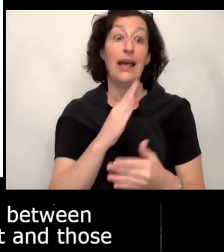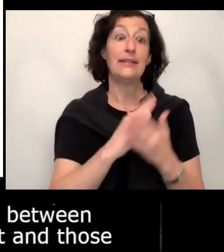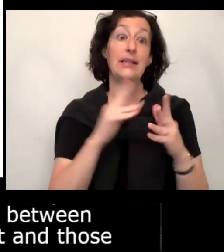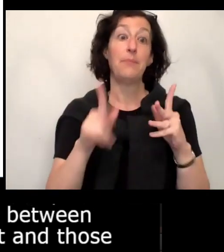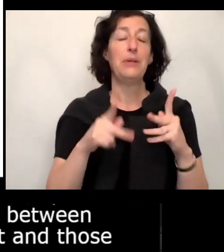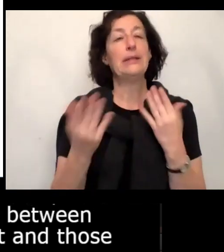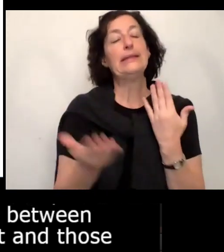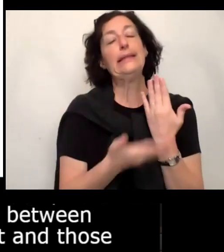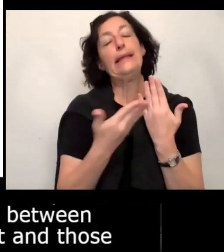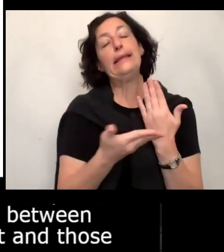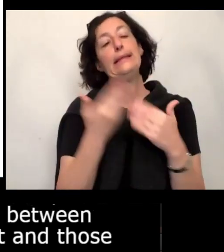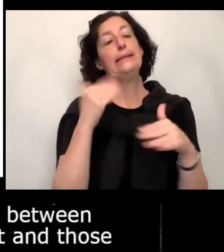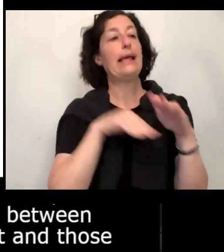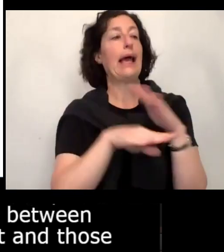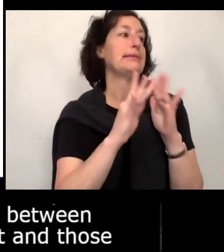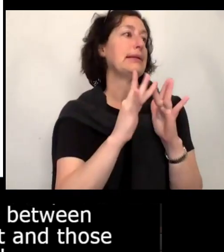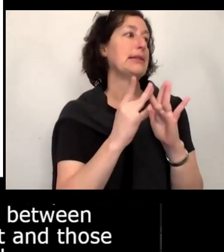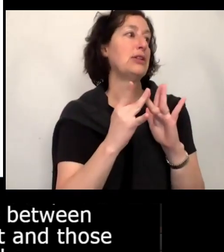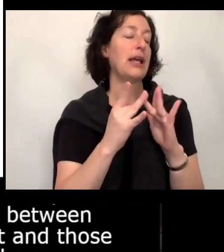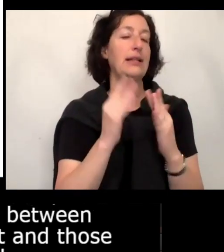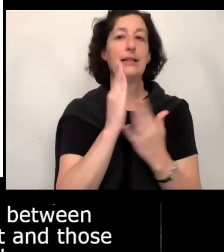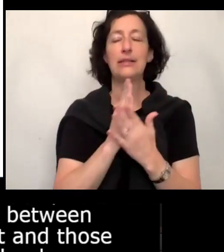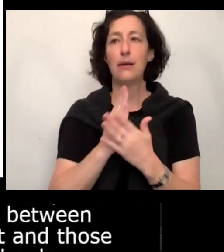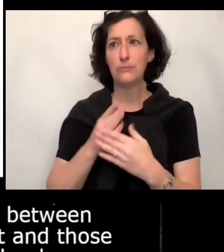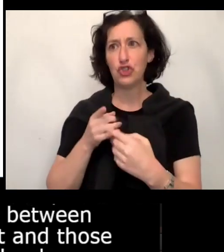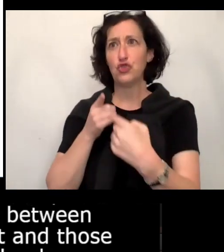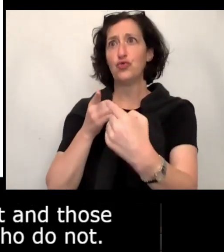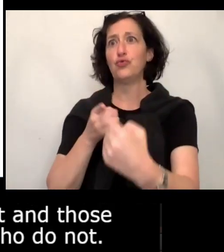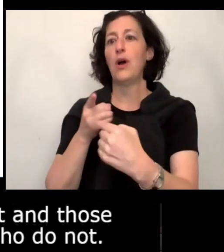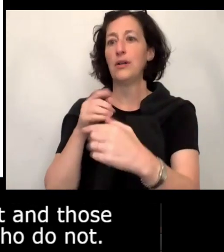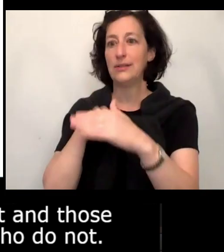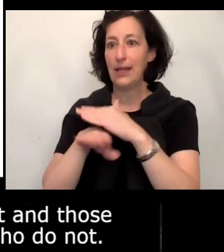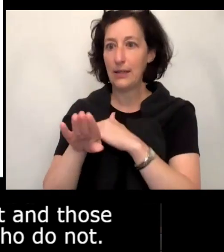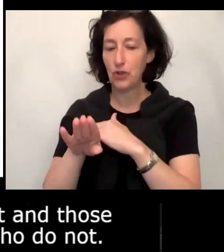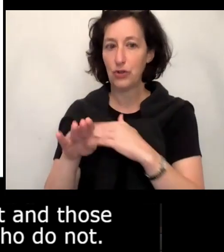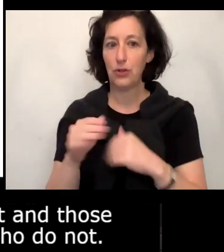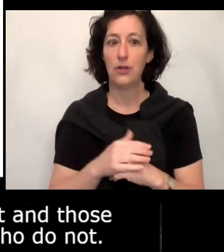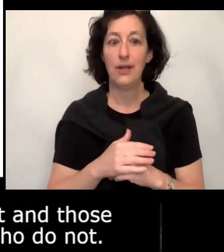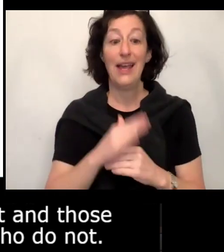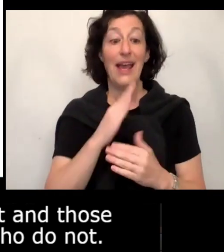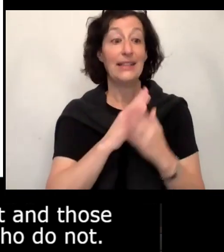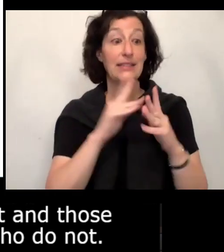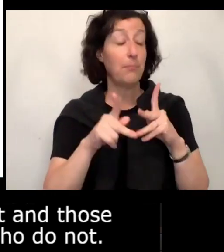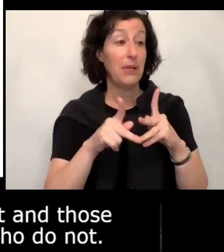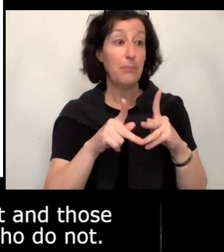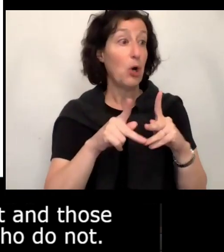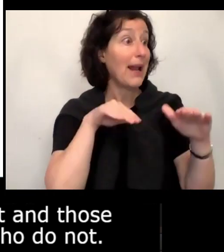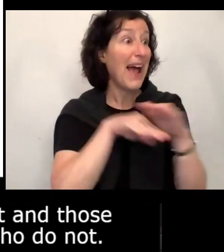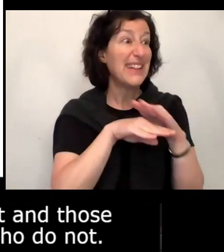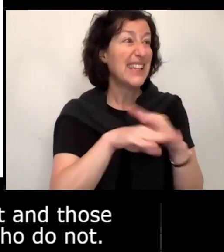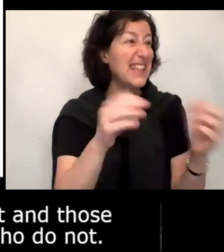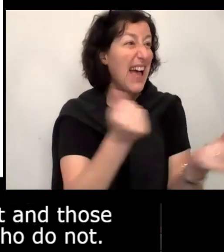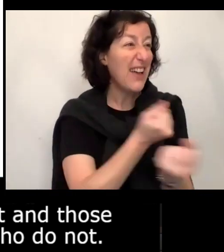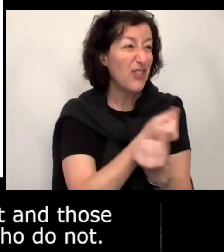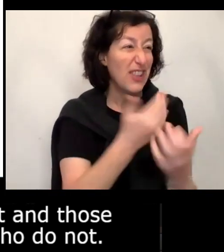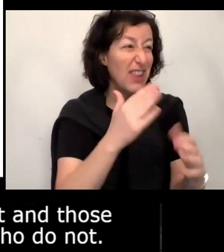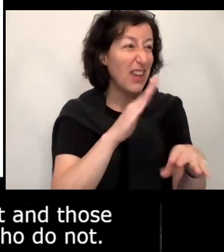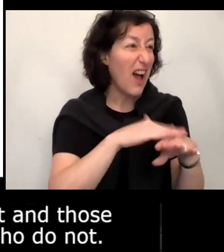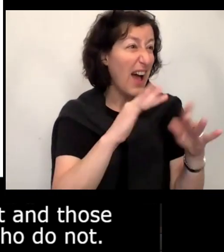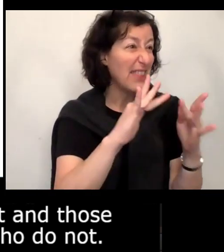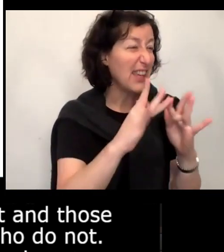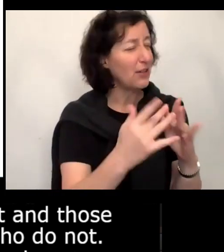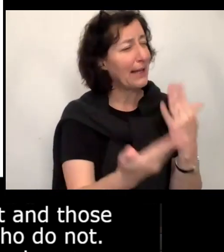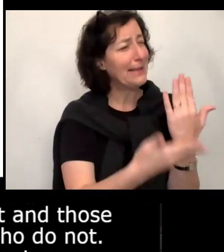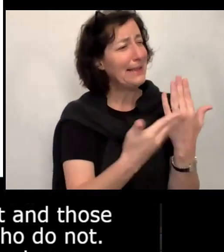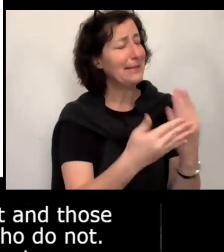internet and those who do not, and those who can access everything on the internet more easily, and